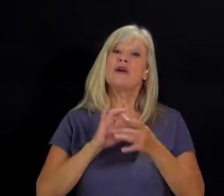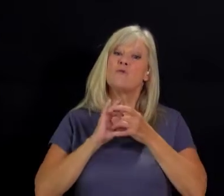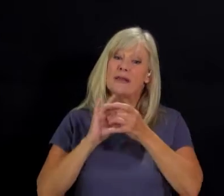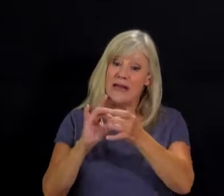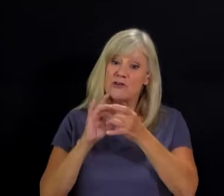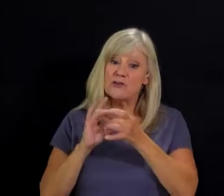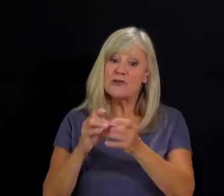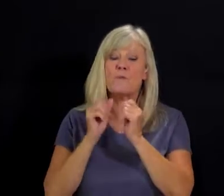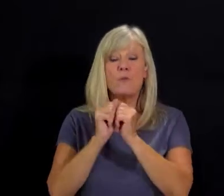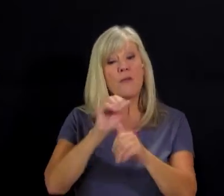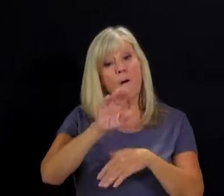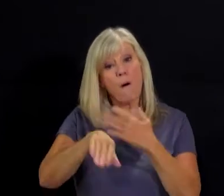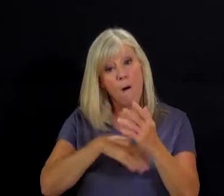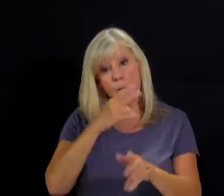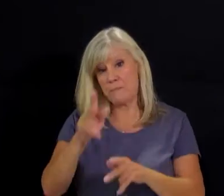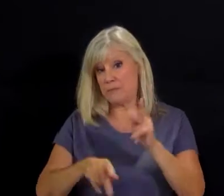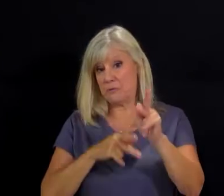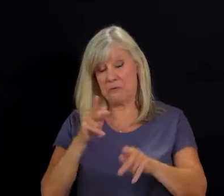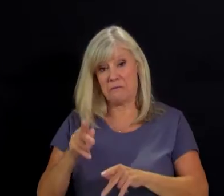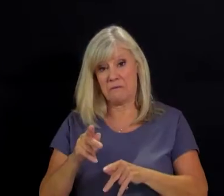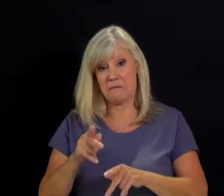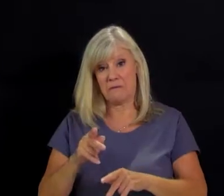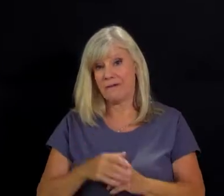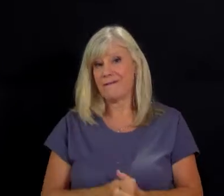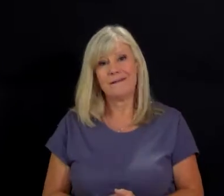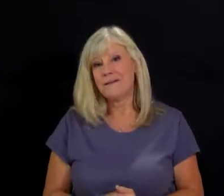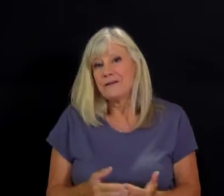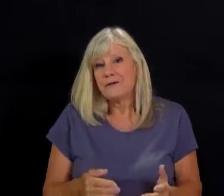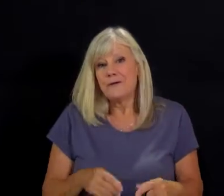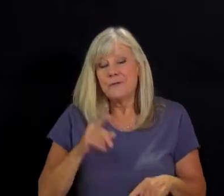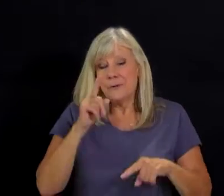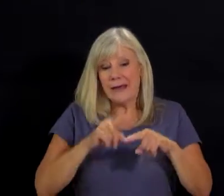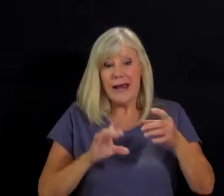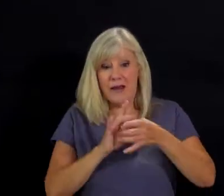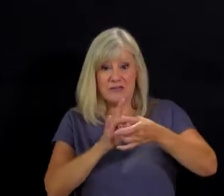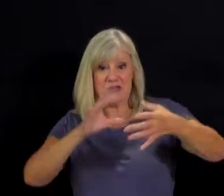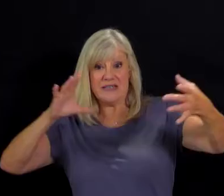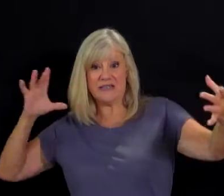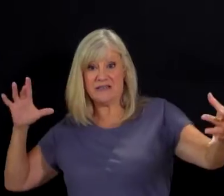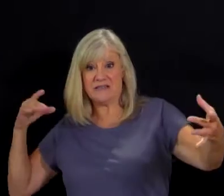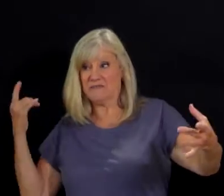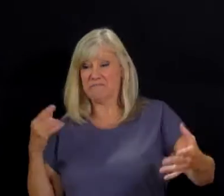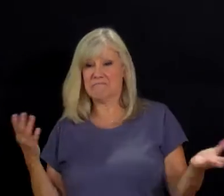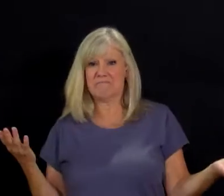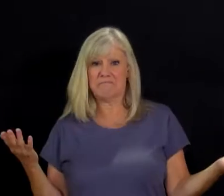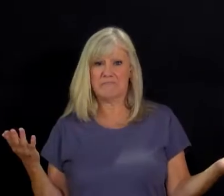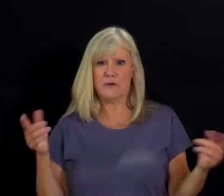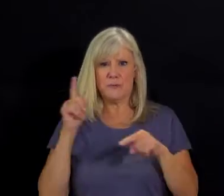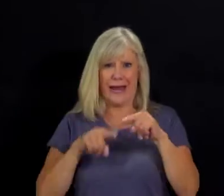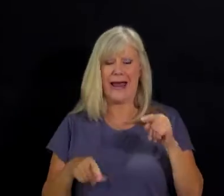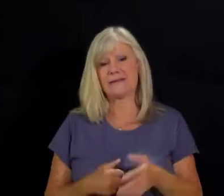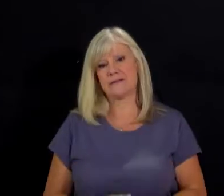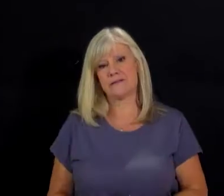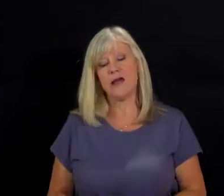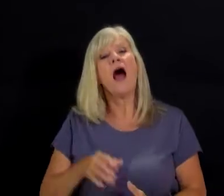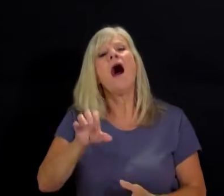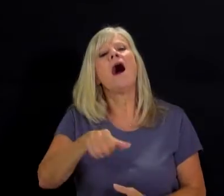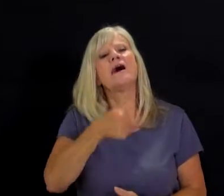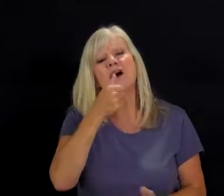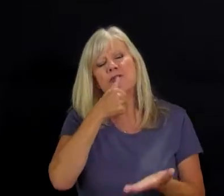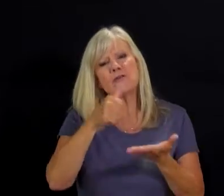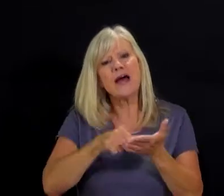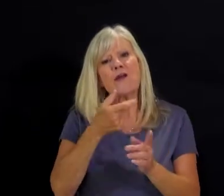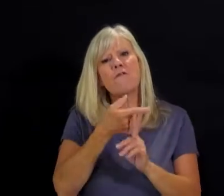them, never apart from them. Another Pauline letter puts it this way